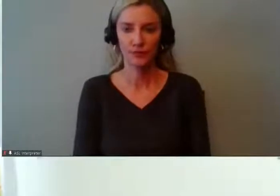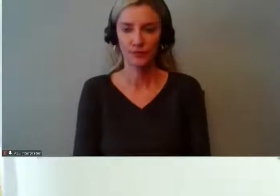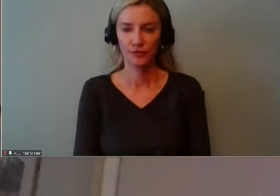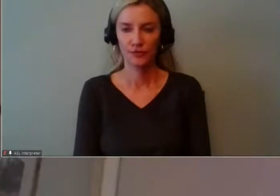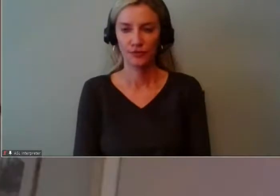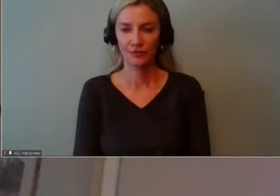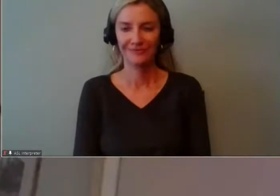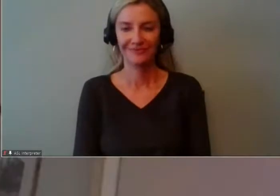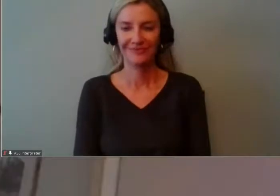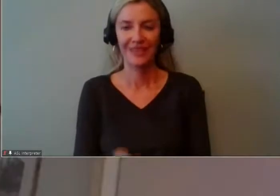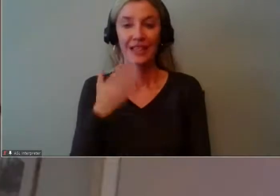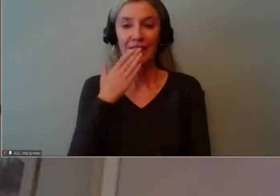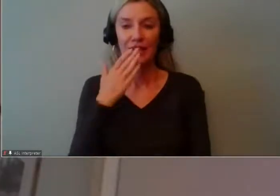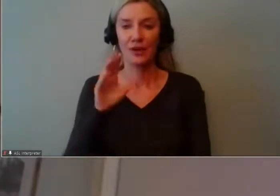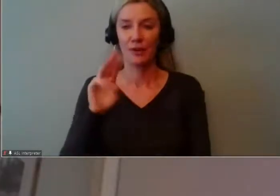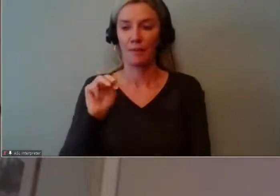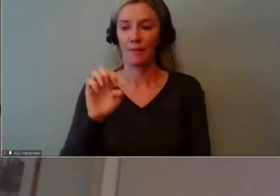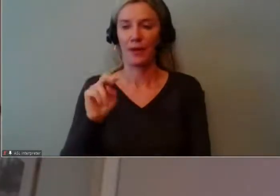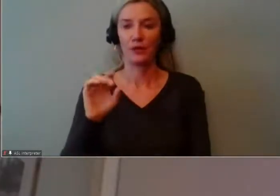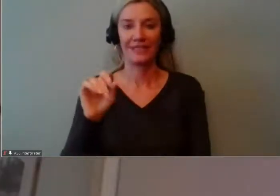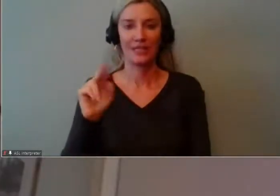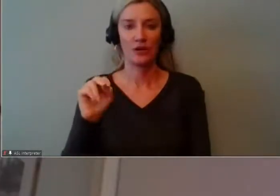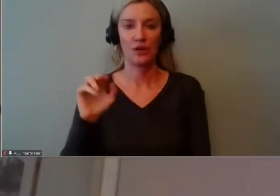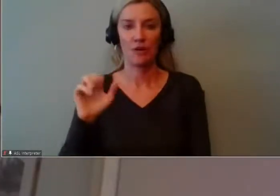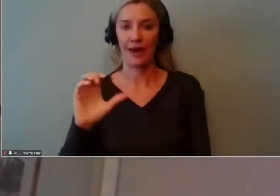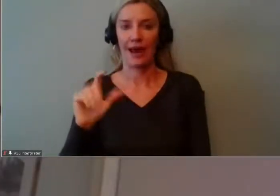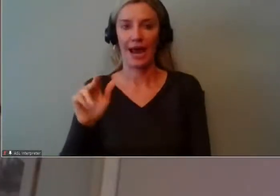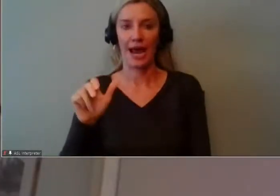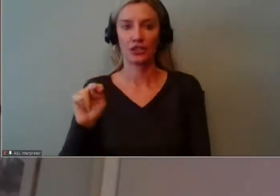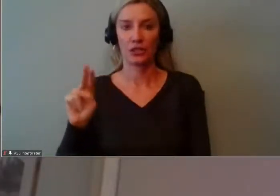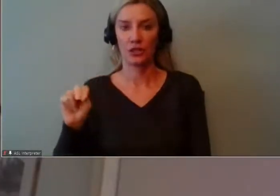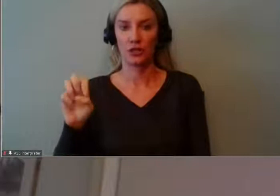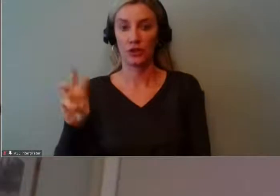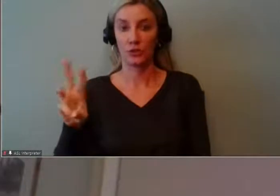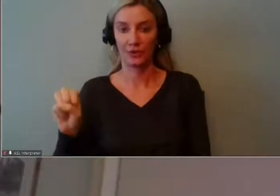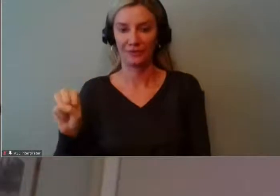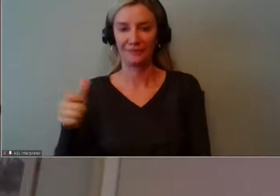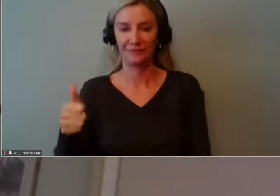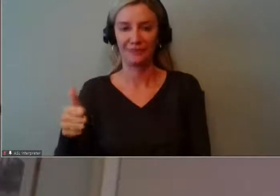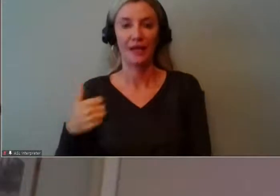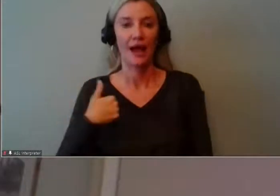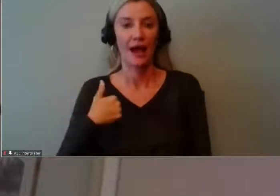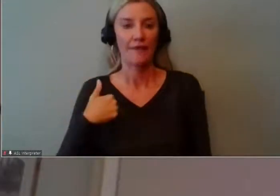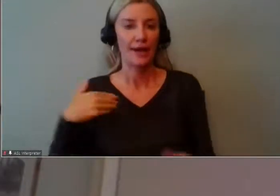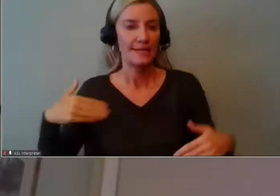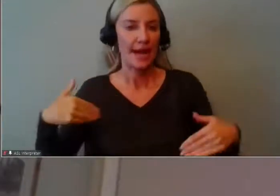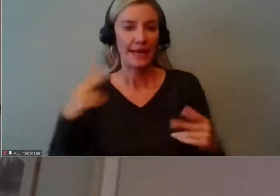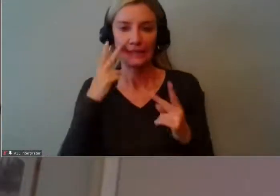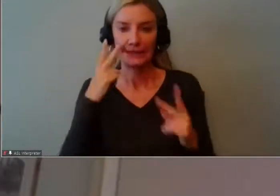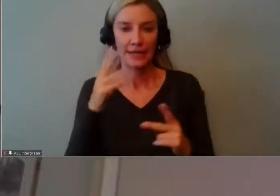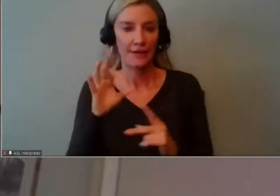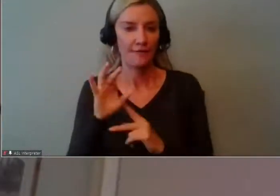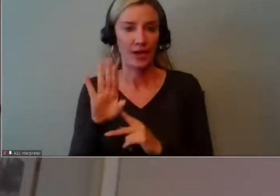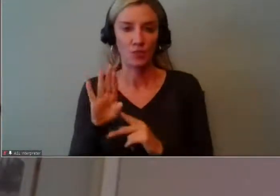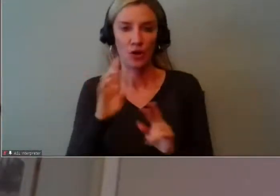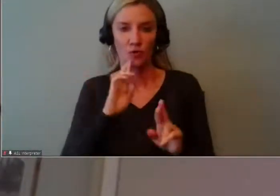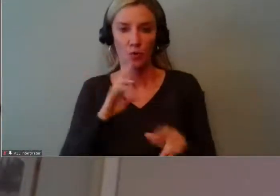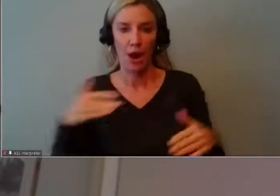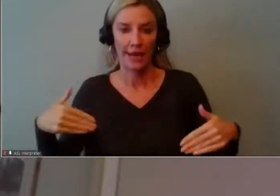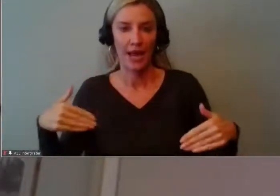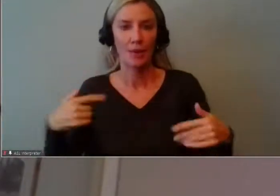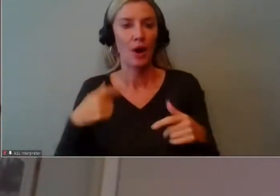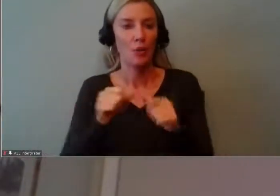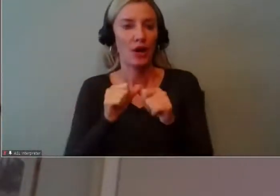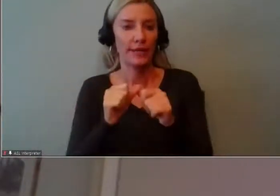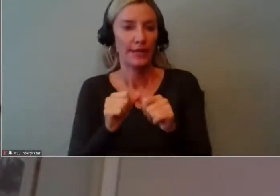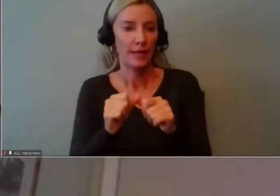All right, thank you, Mendocino Action News. So I haven't seen any Facebook reports yet, but we'll keep looking. And